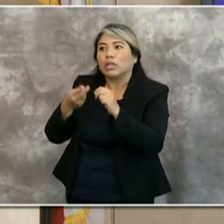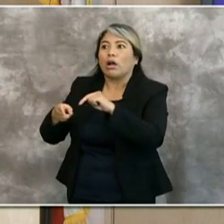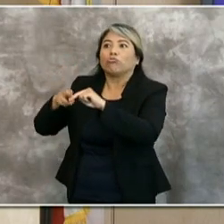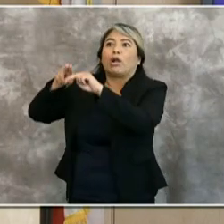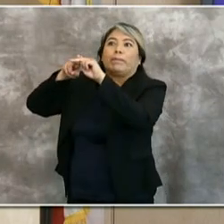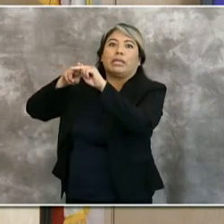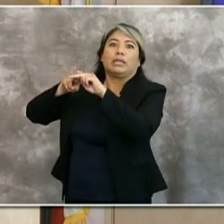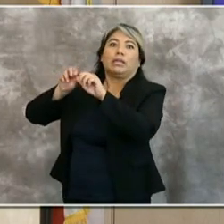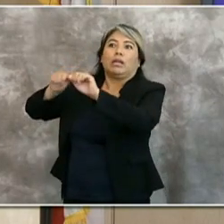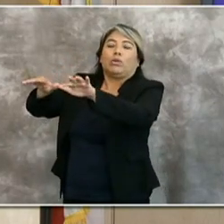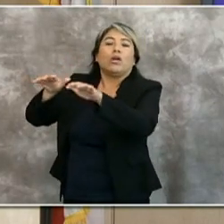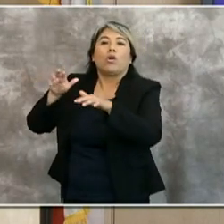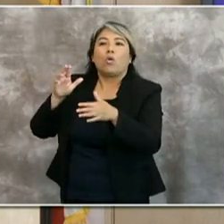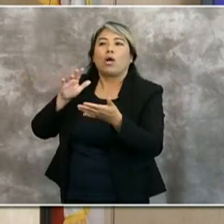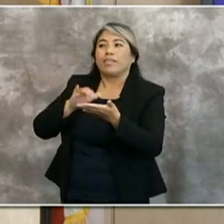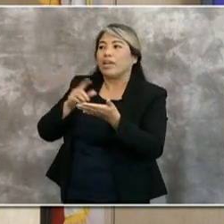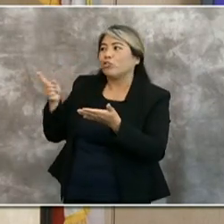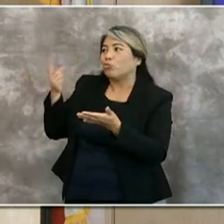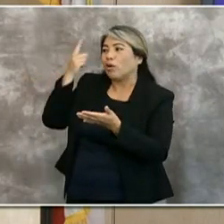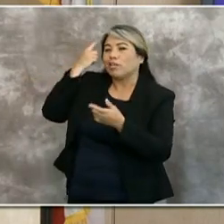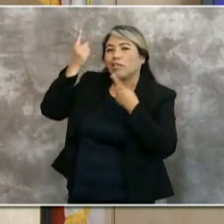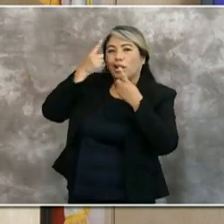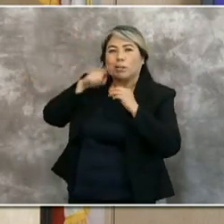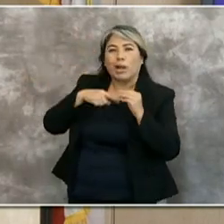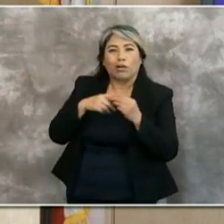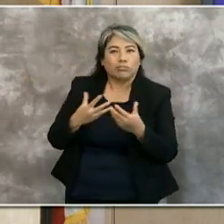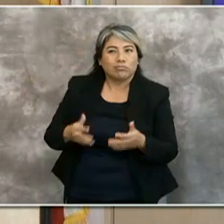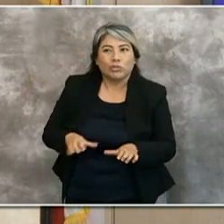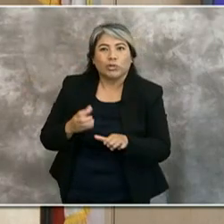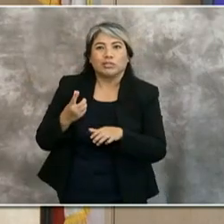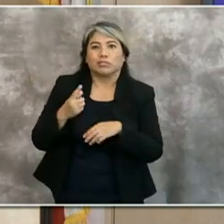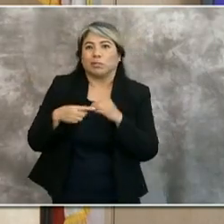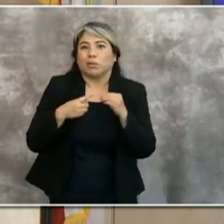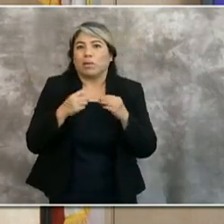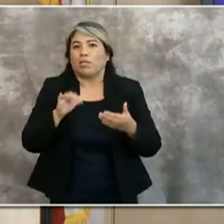increase here, or is that being considered? Okay, Dr. Wooten.